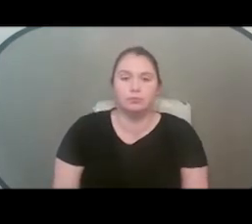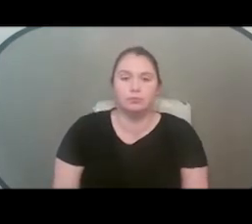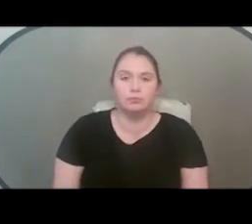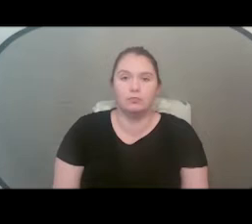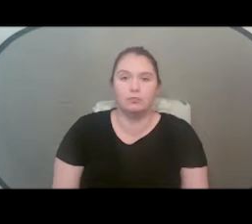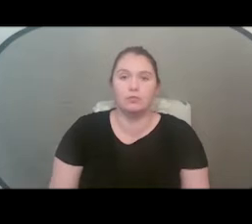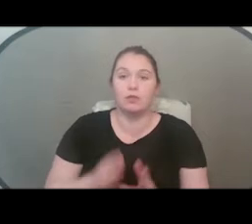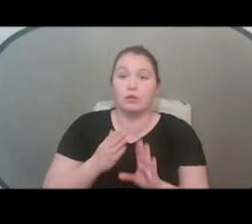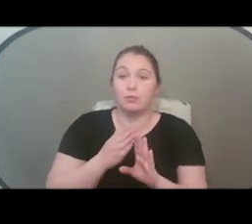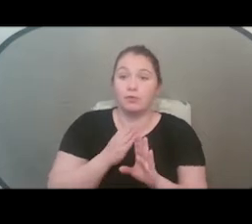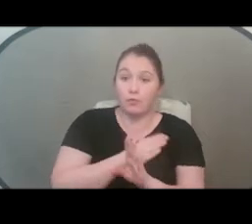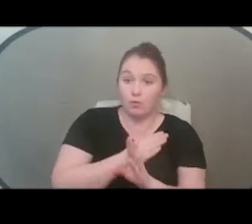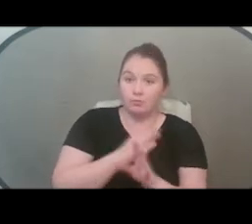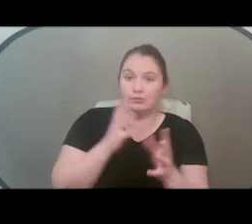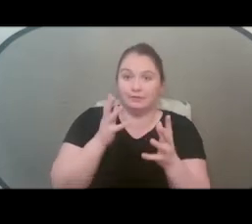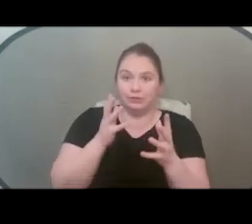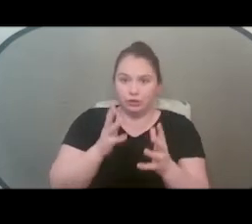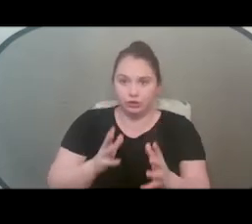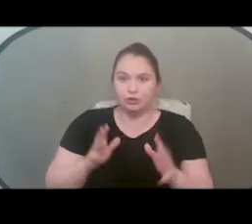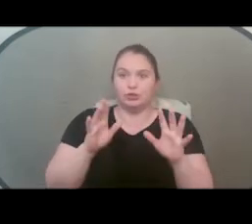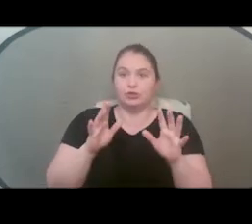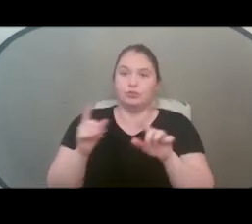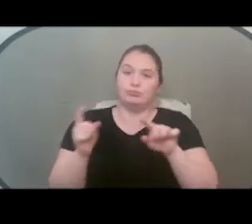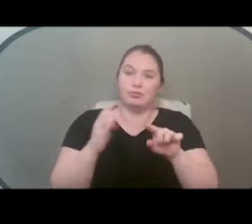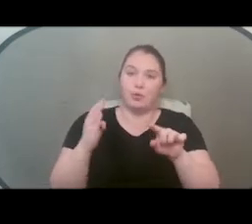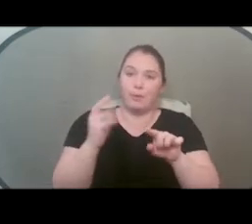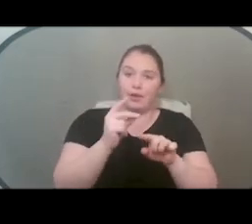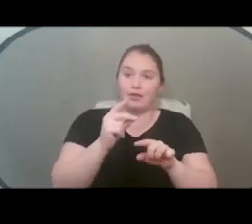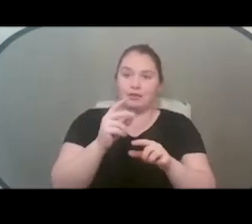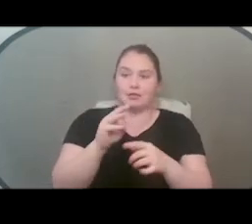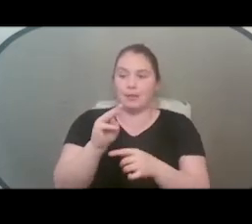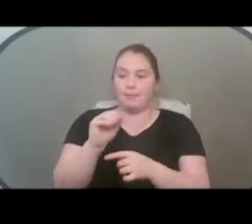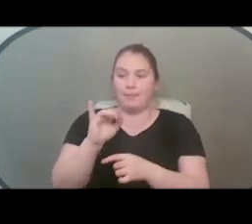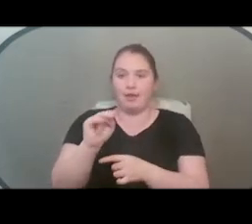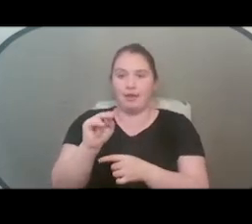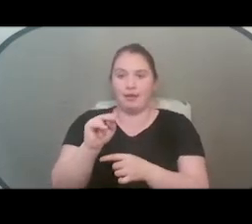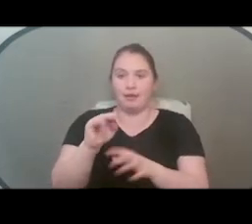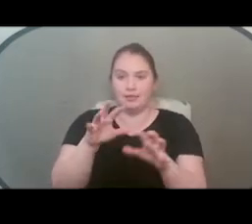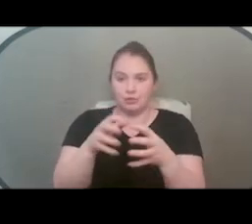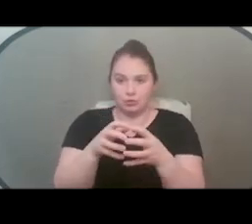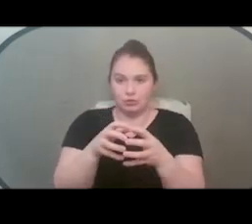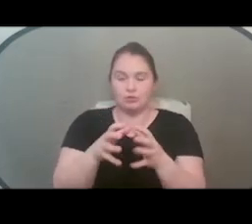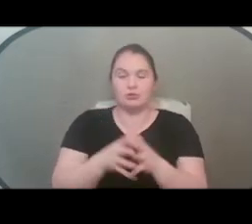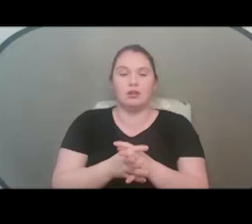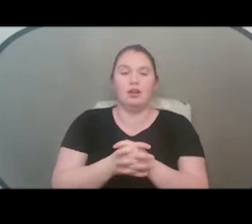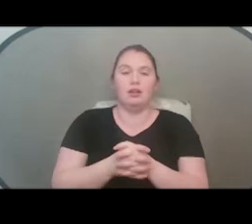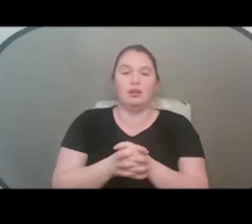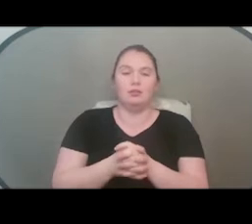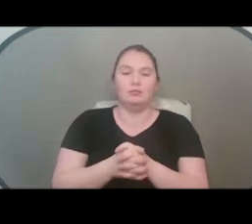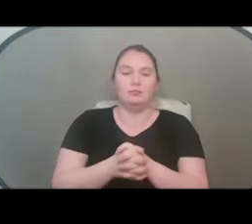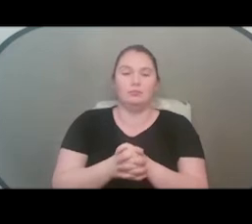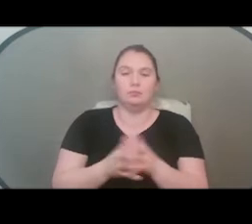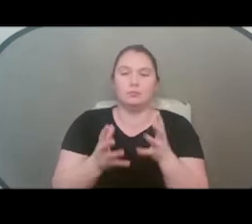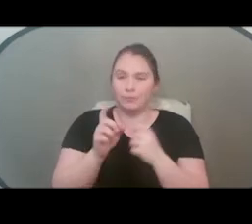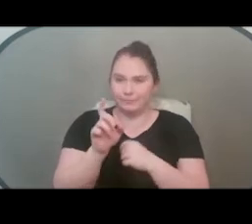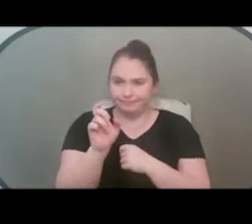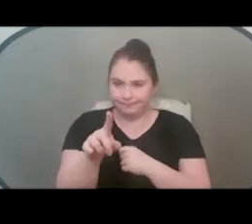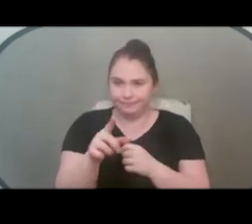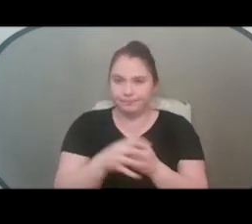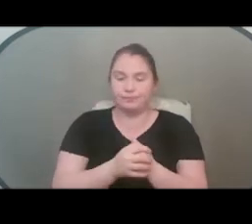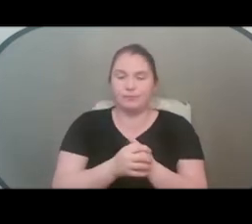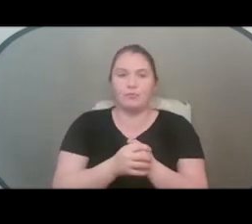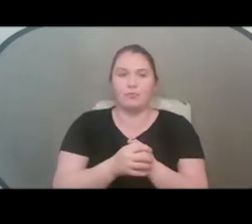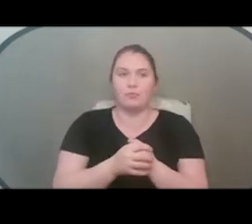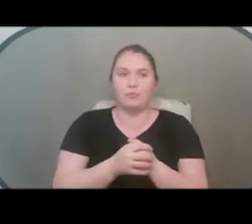Before we wrap up, you know, and return to the main session, had anyone been thinking, or has anything